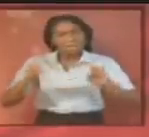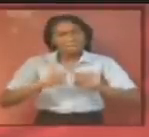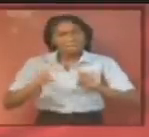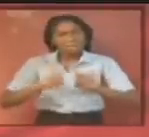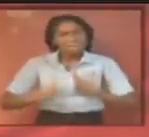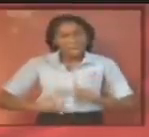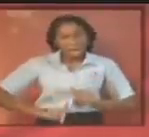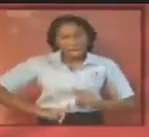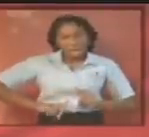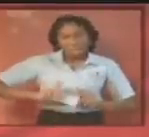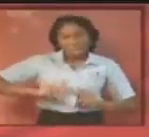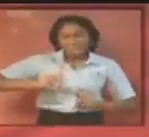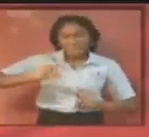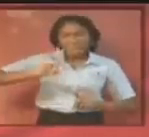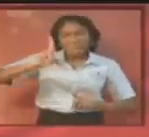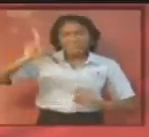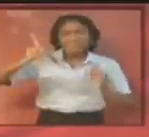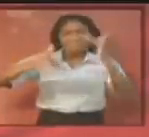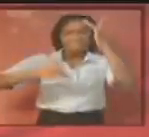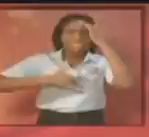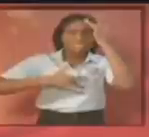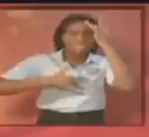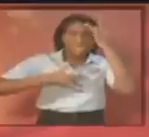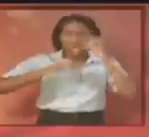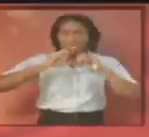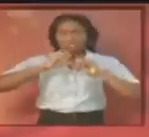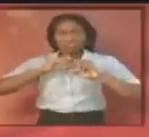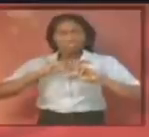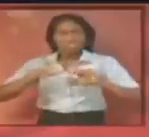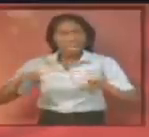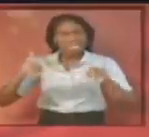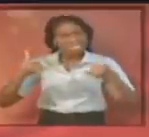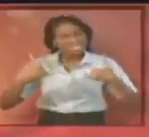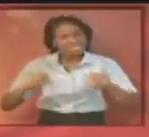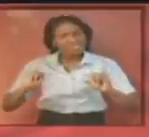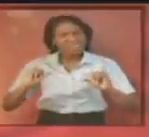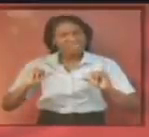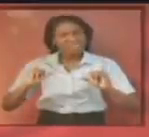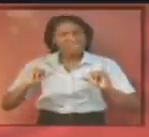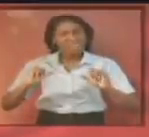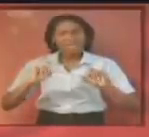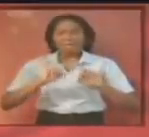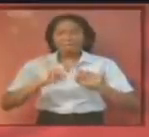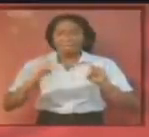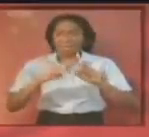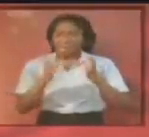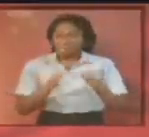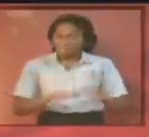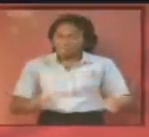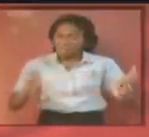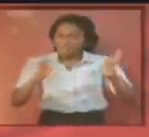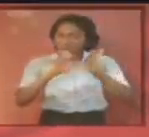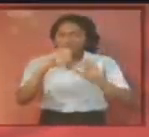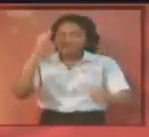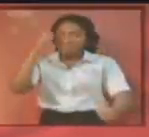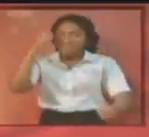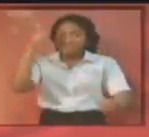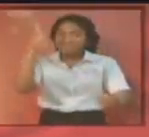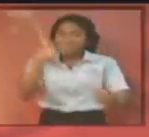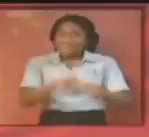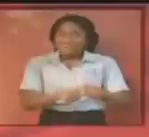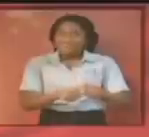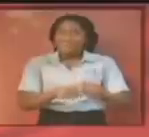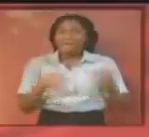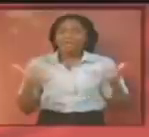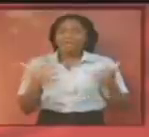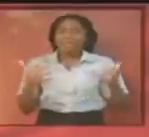in the press and the headlines, but it is important to remember that infection is not the same as disease.